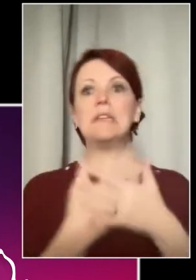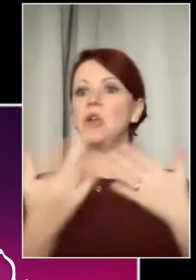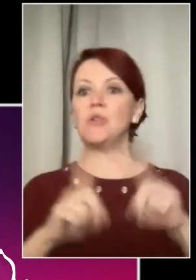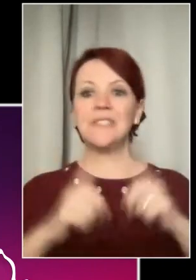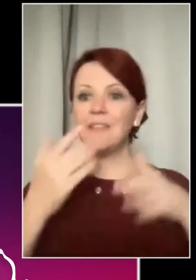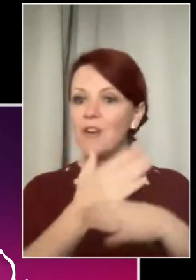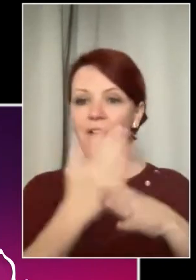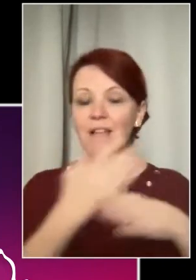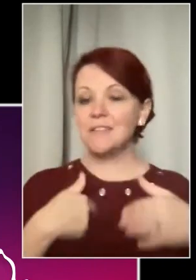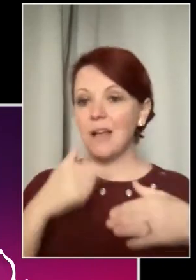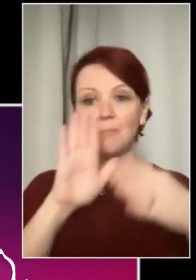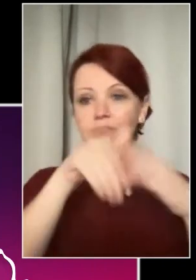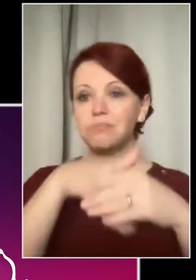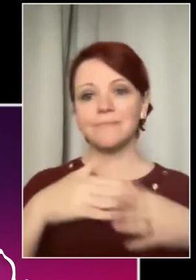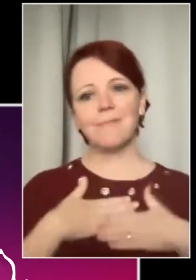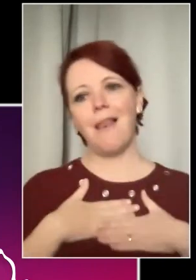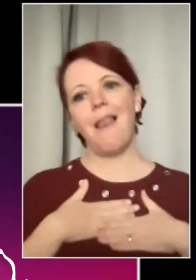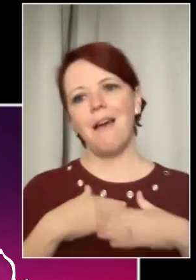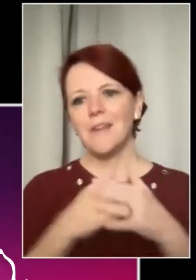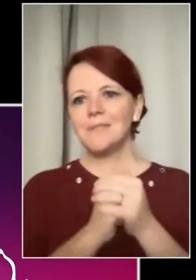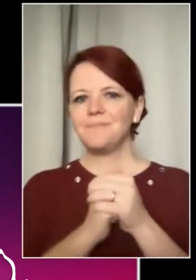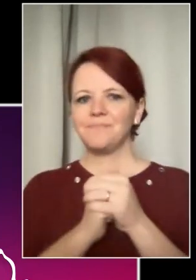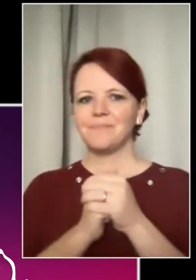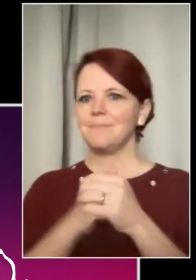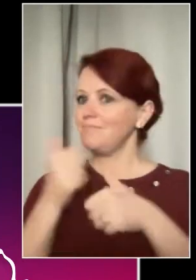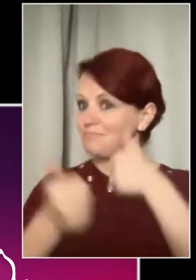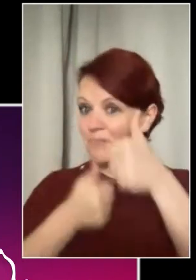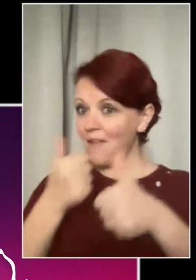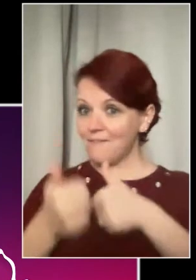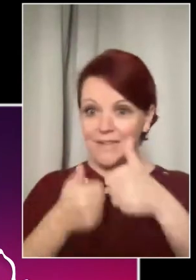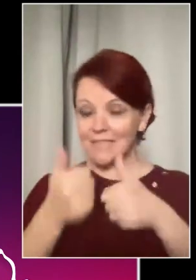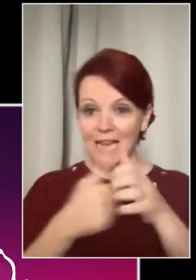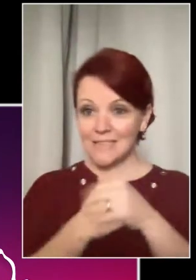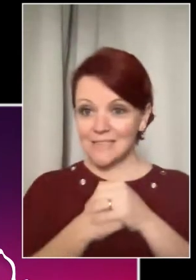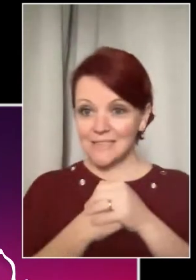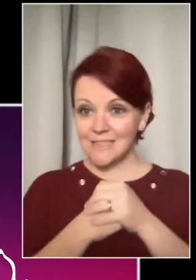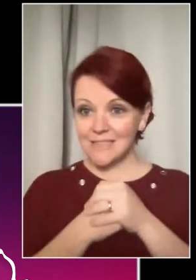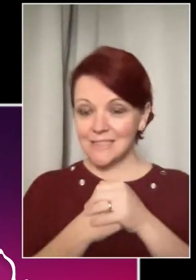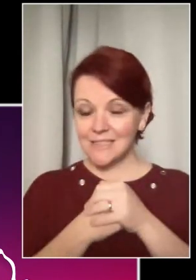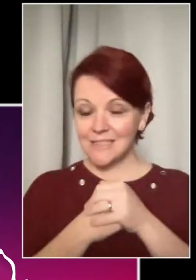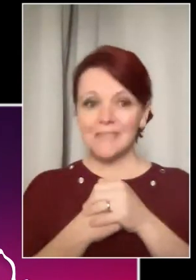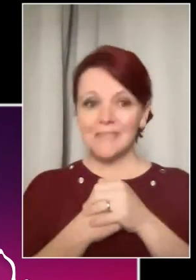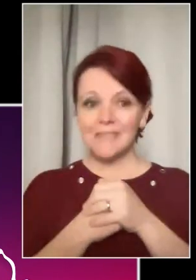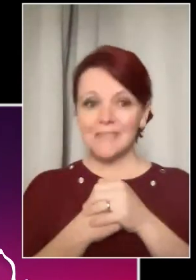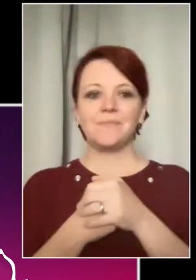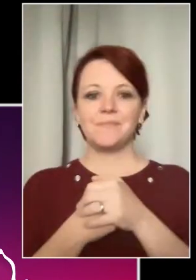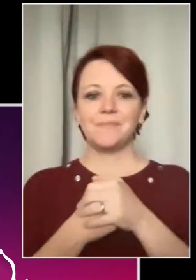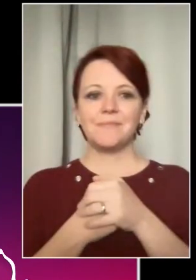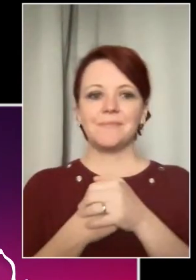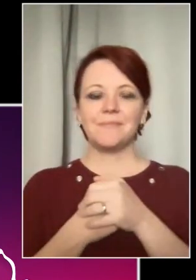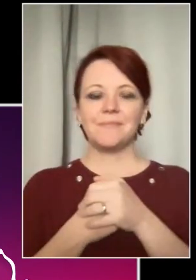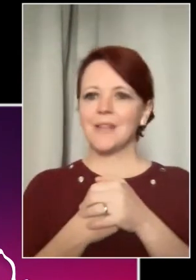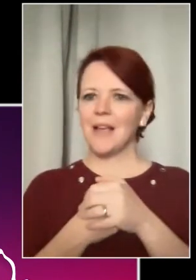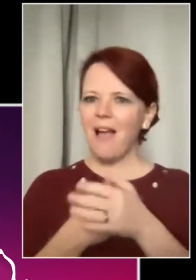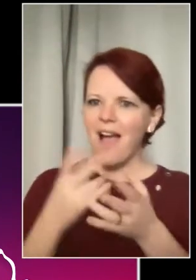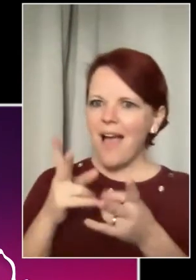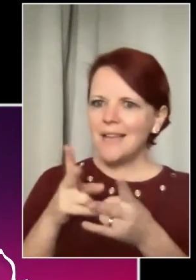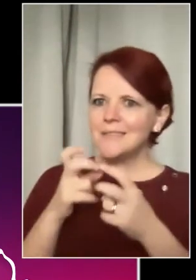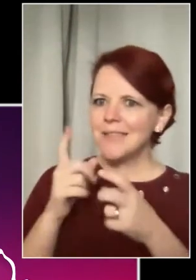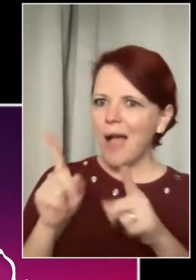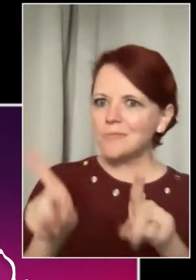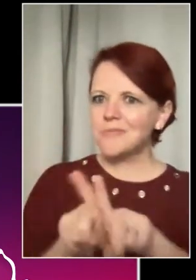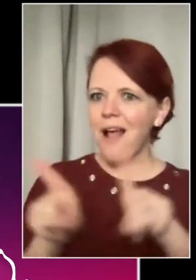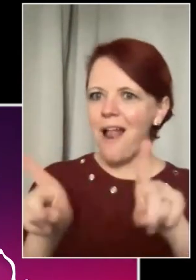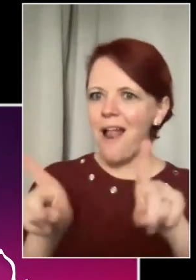well. Fantastic. That's a great achievement, you know, to yourself, but also the rest of your team of apprentices. It sounds like, you know, the community